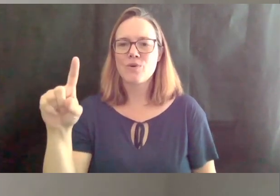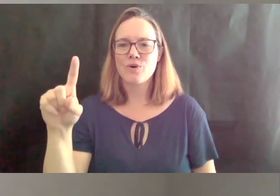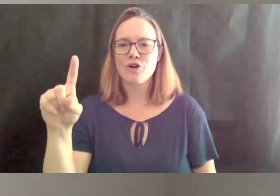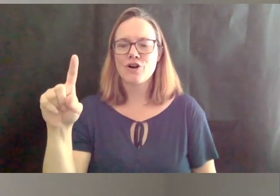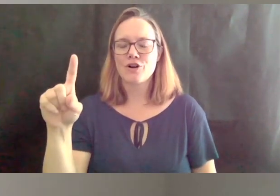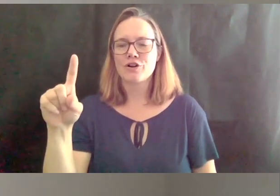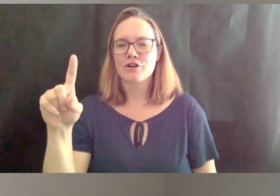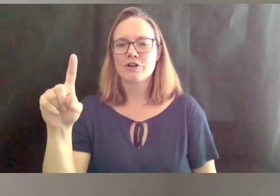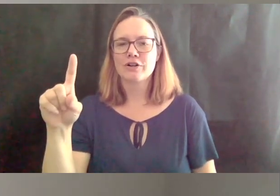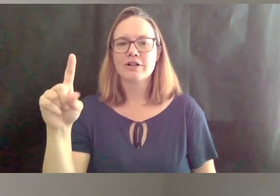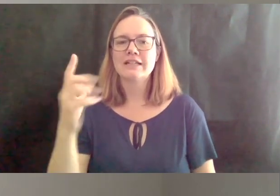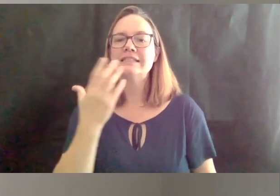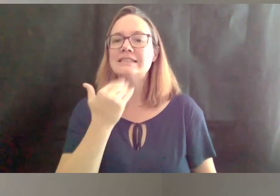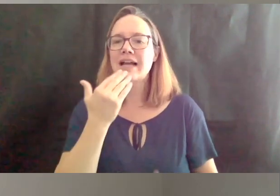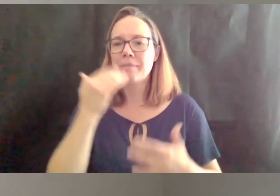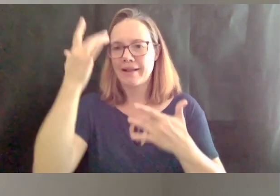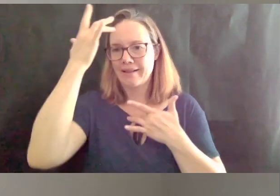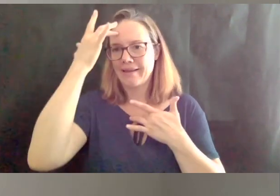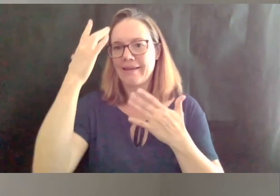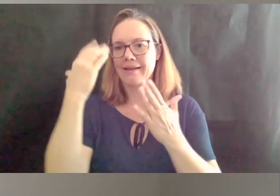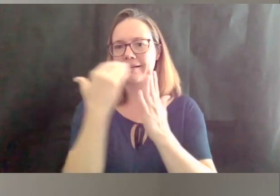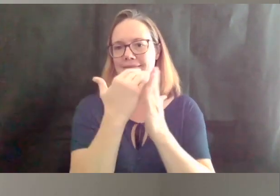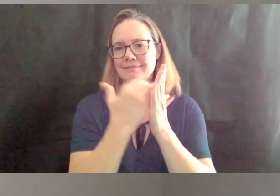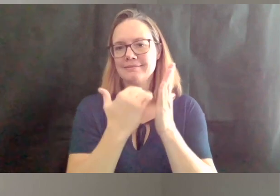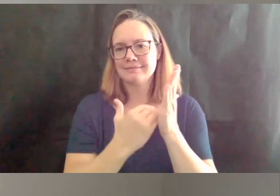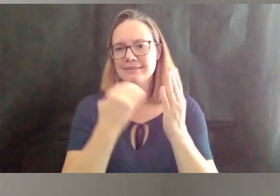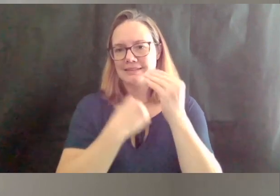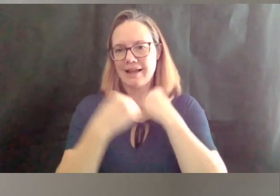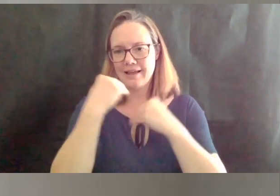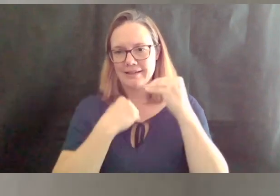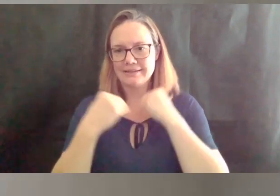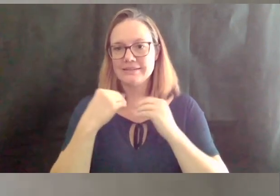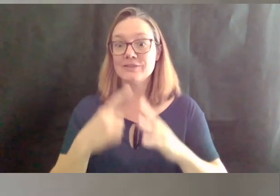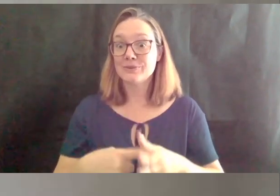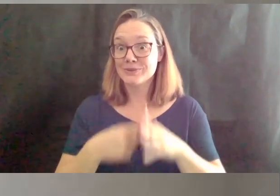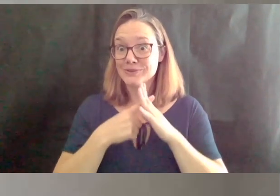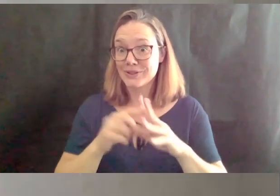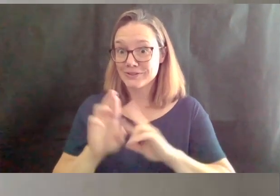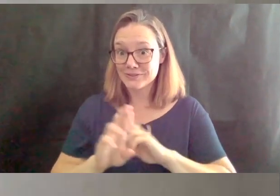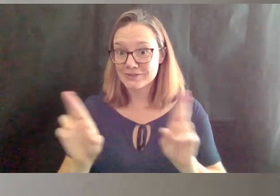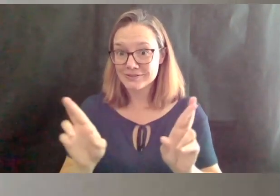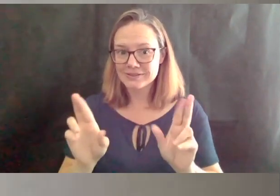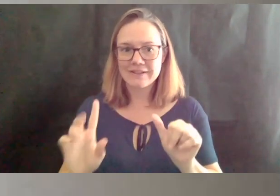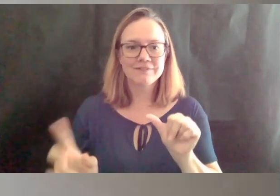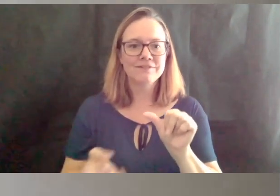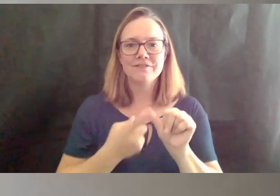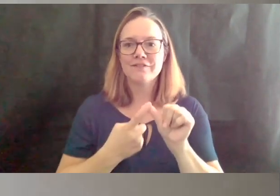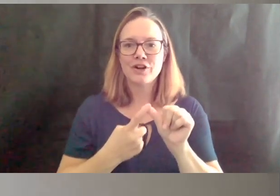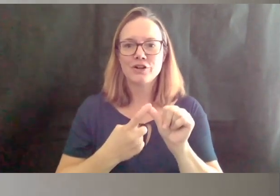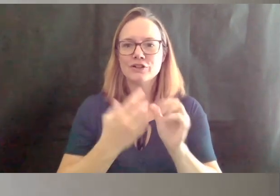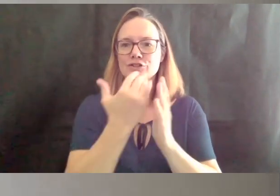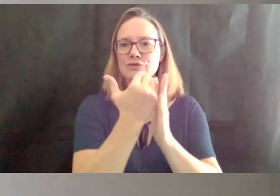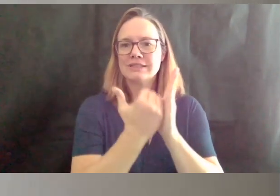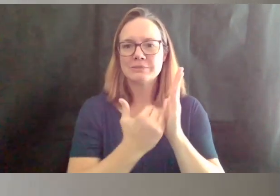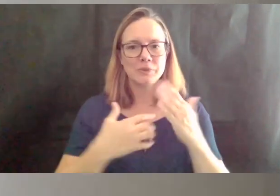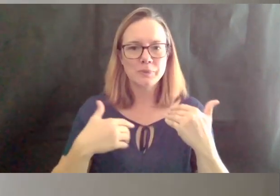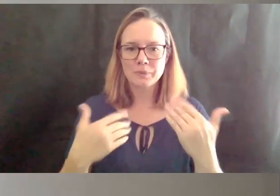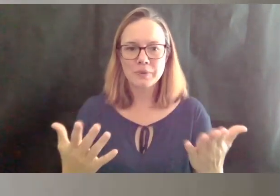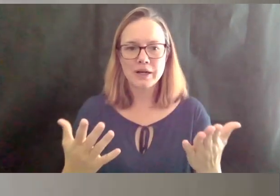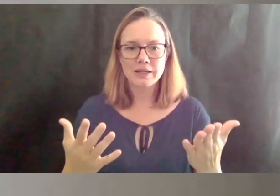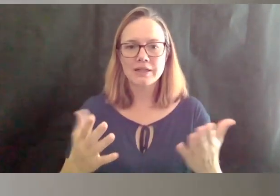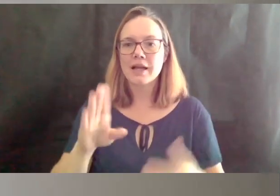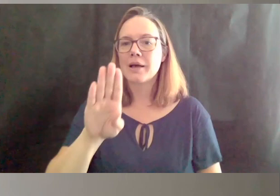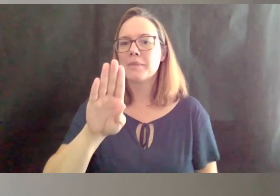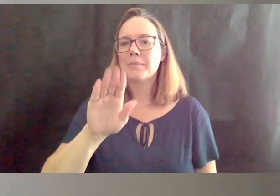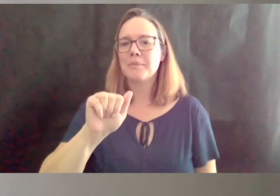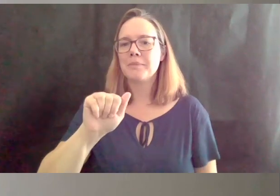especially for a diabetic diet. So let's get started. Our first recipe today is going to be a baked